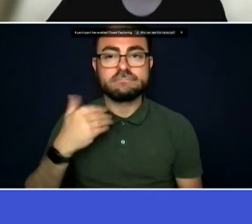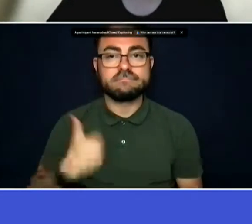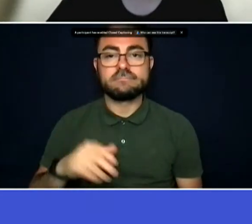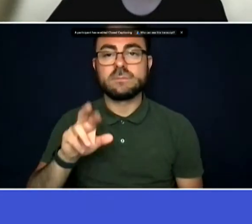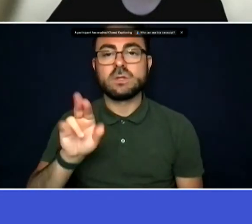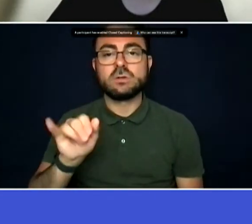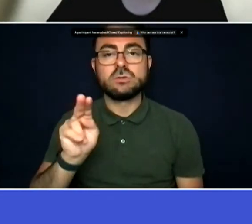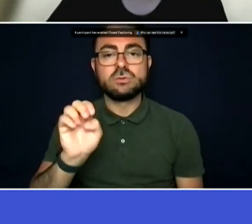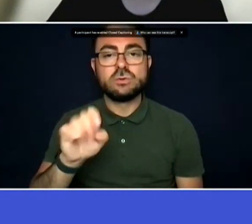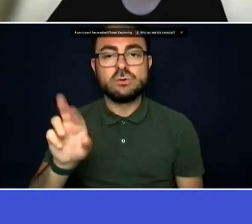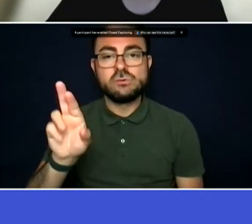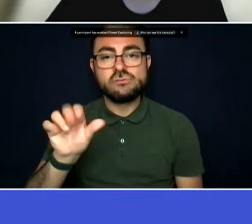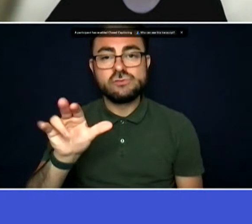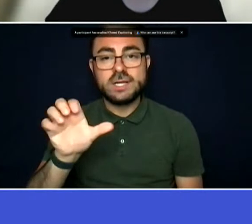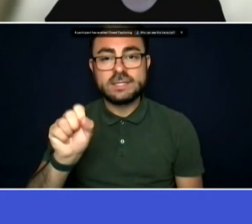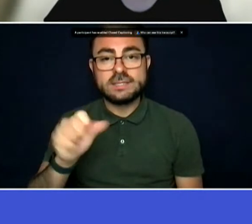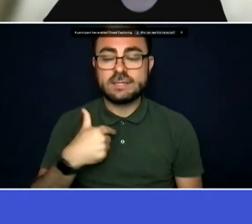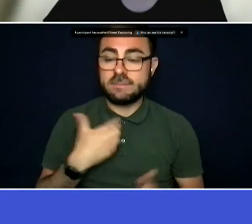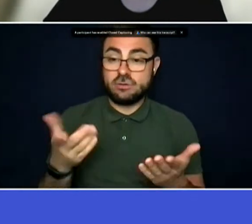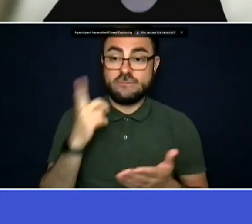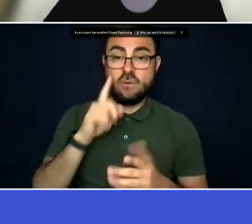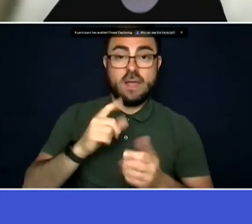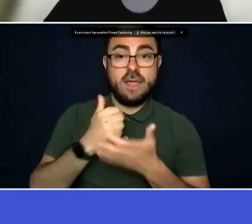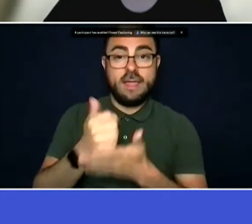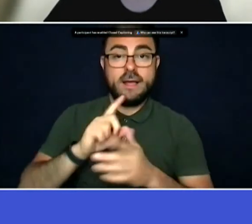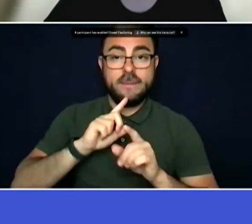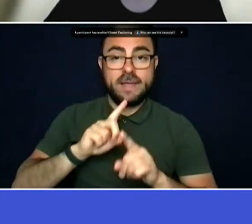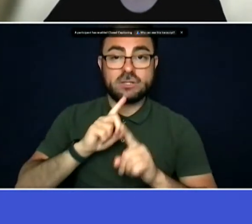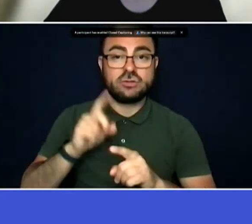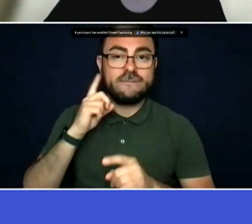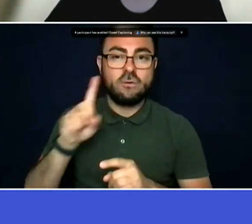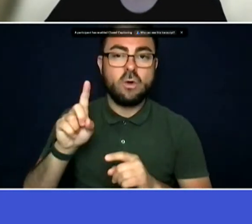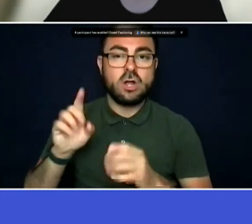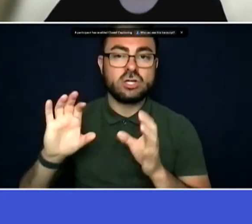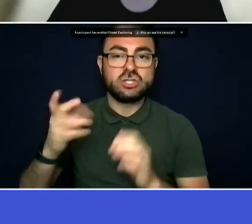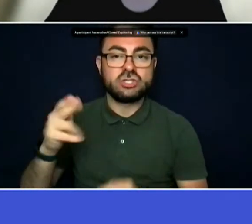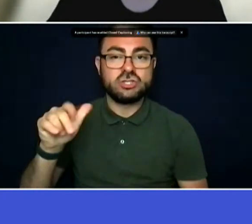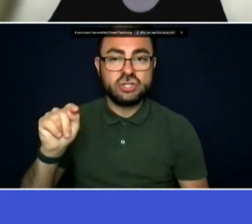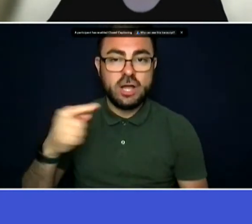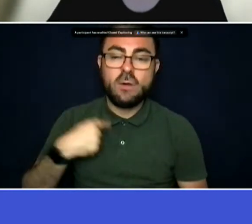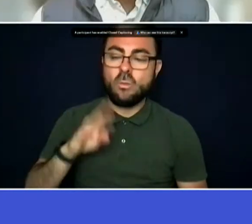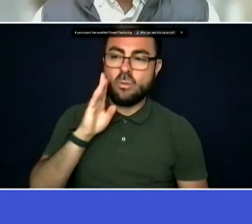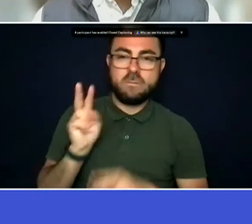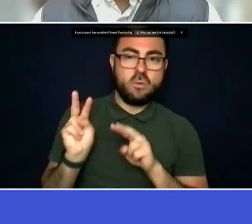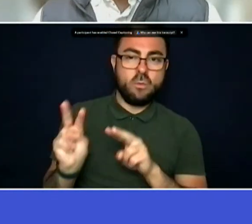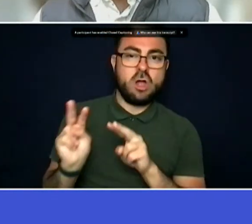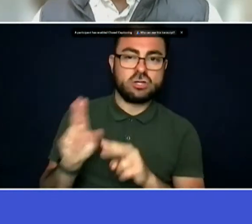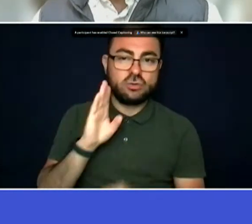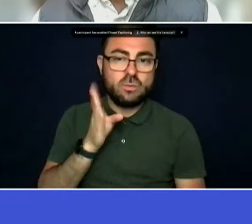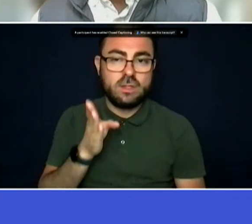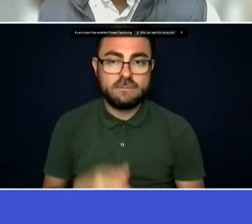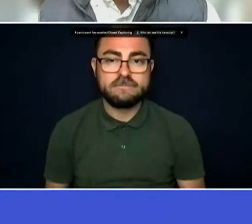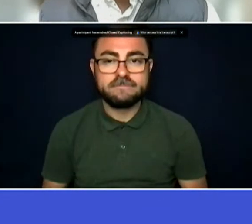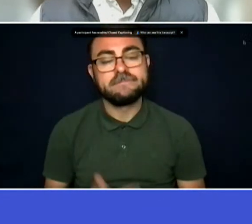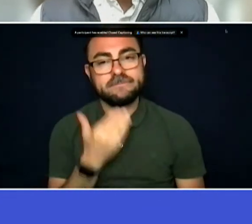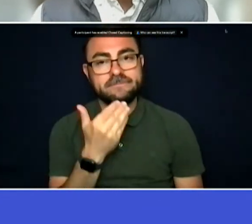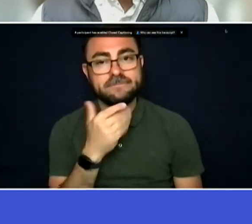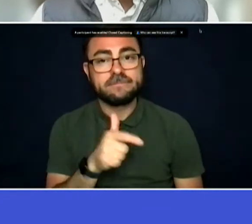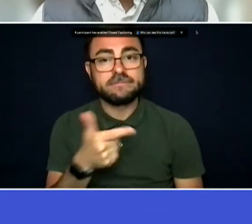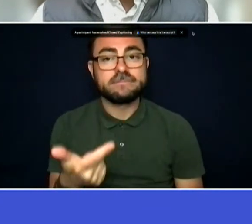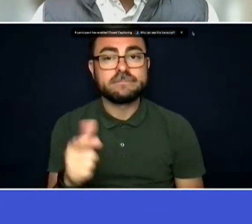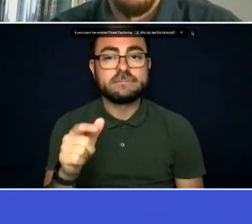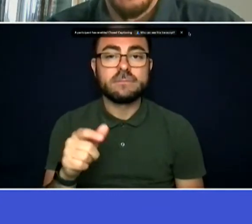answer questions in the chat. So if you need anything, we'll be monitoring the chat actively. Thank you, Jim. James. Hi,